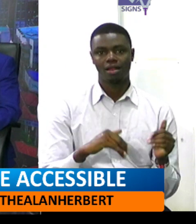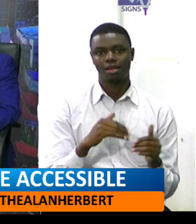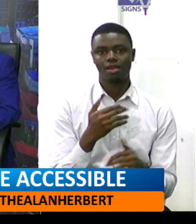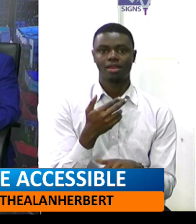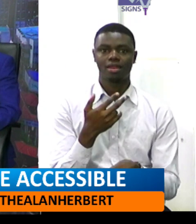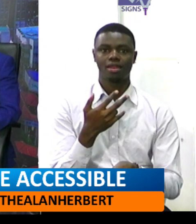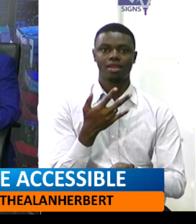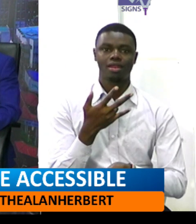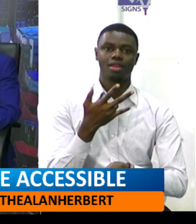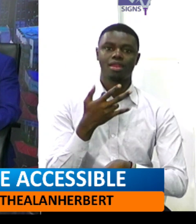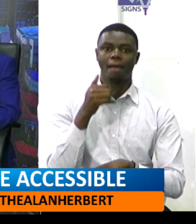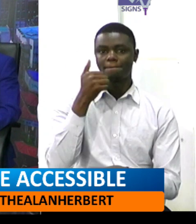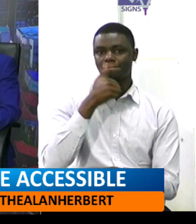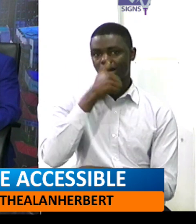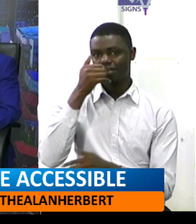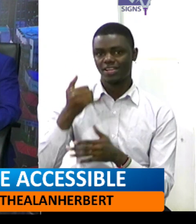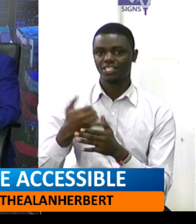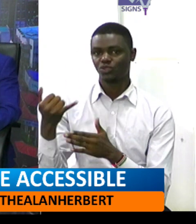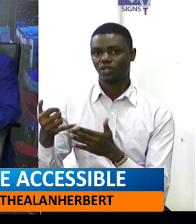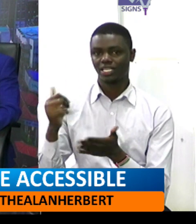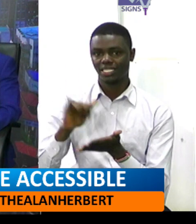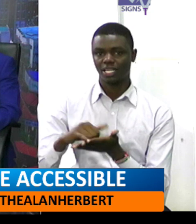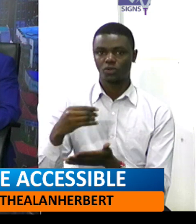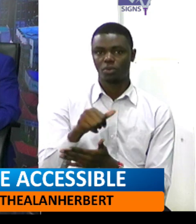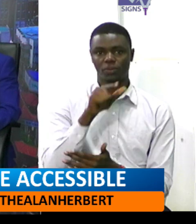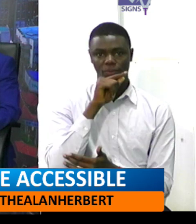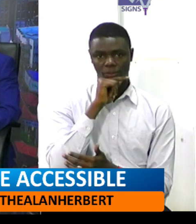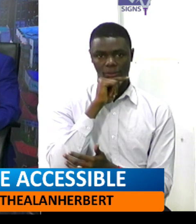the private insurance that you bought.